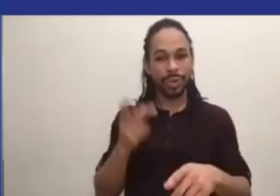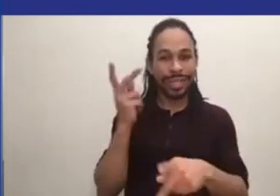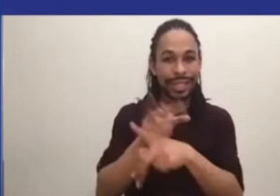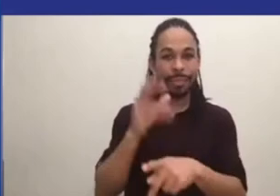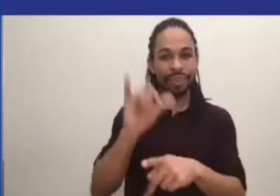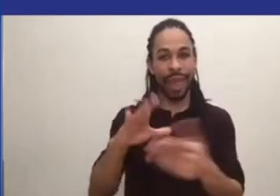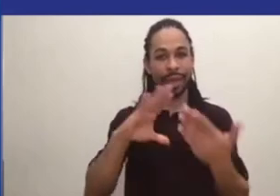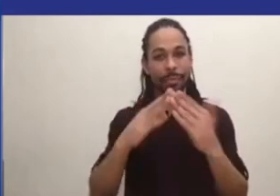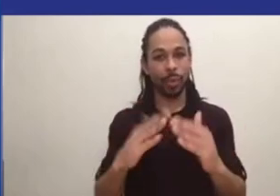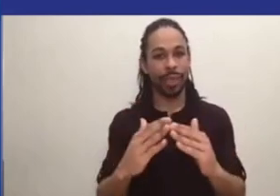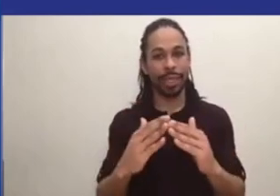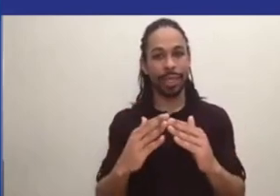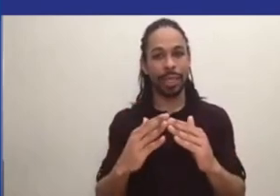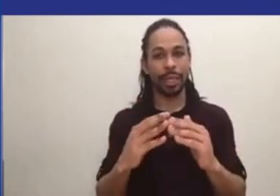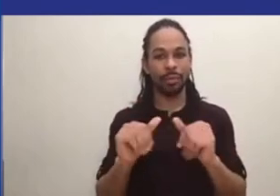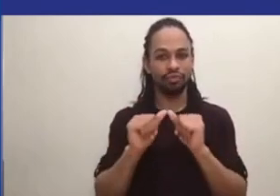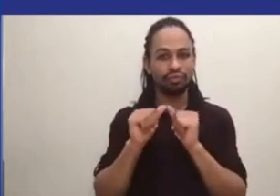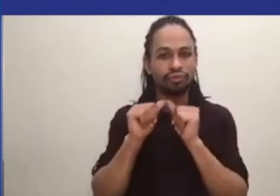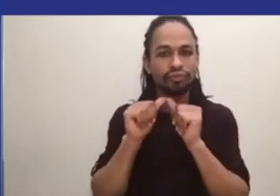community forward,